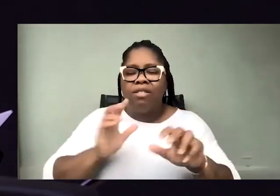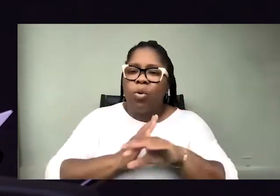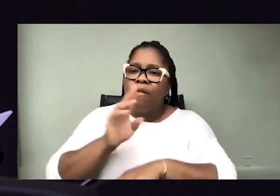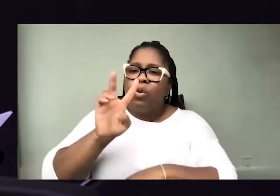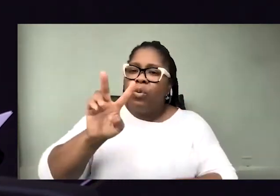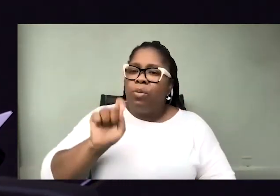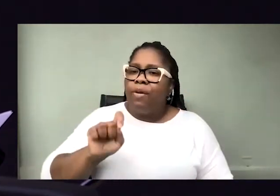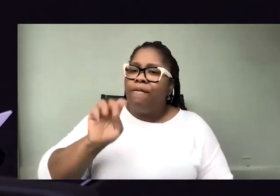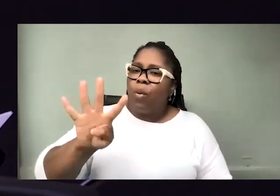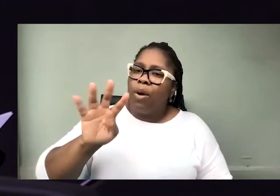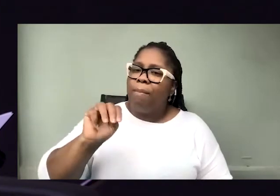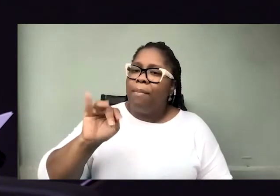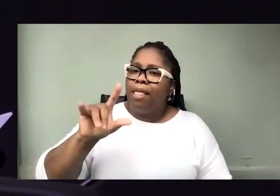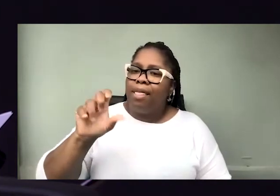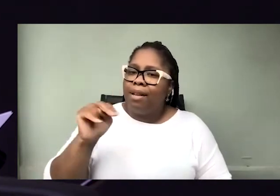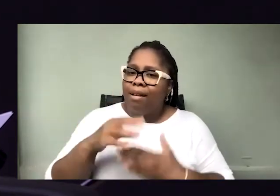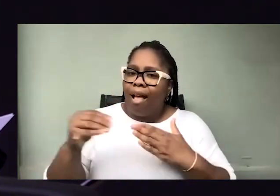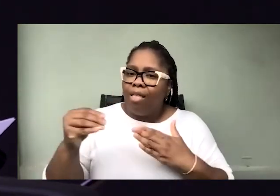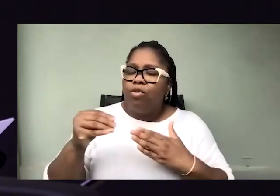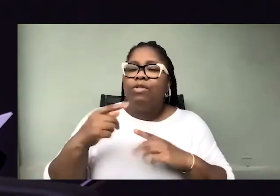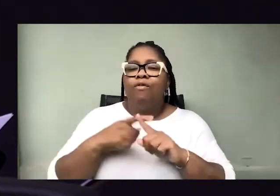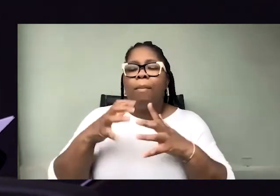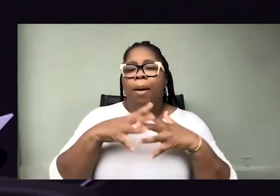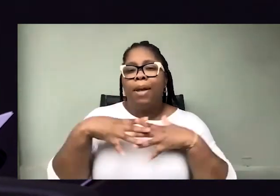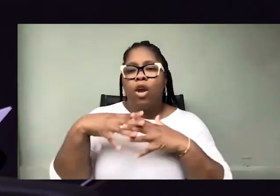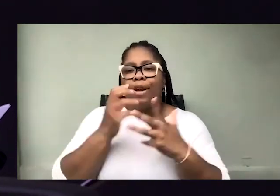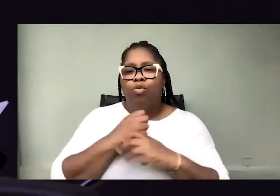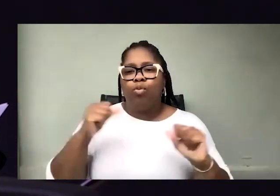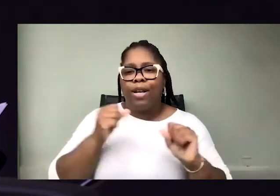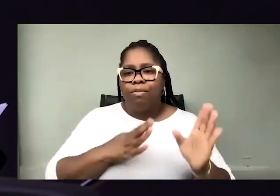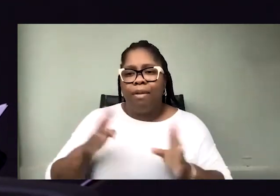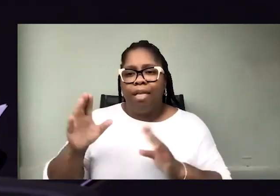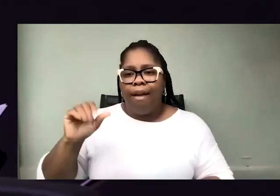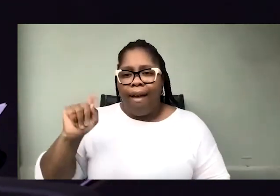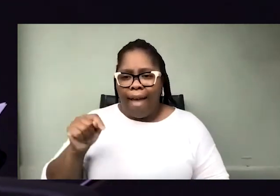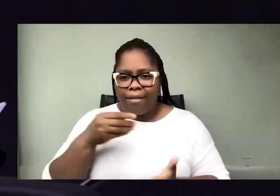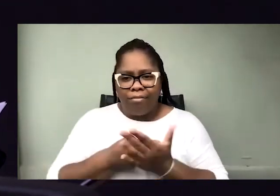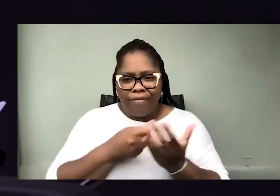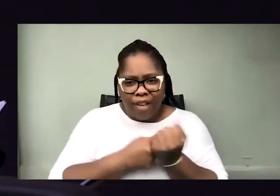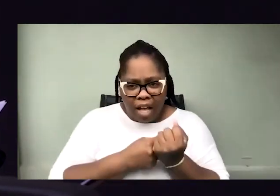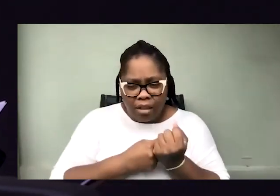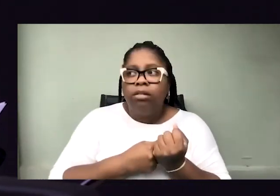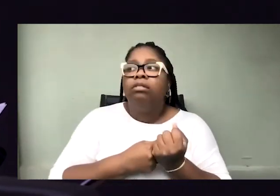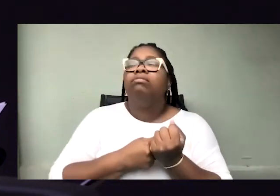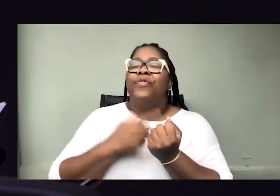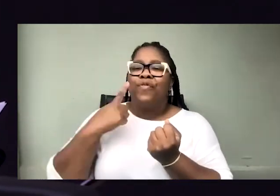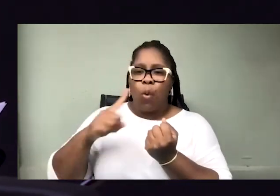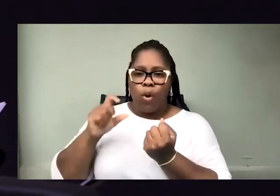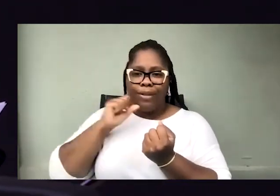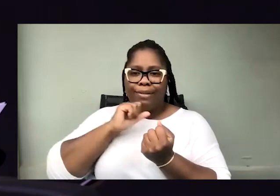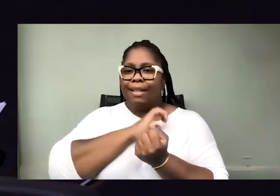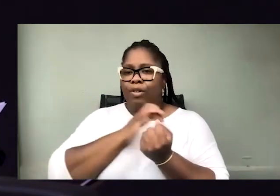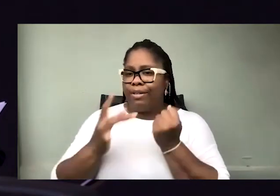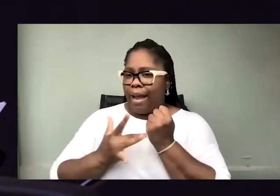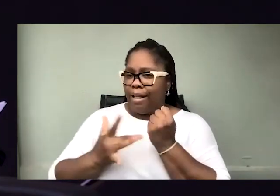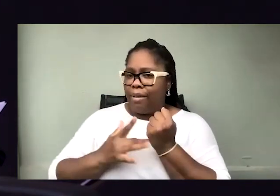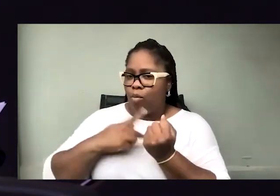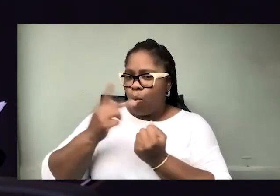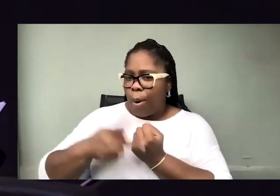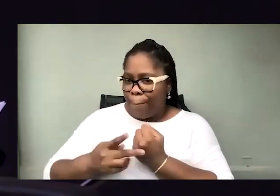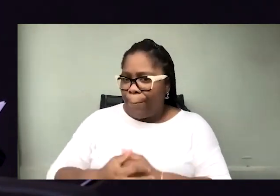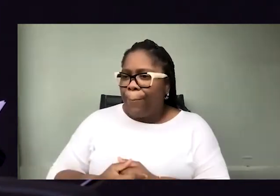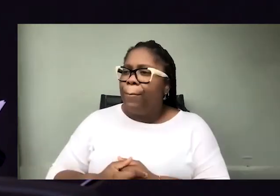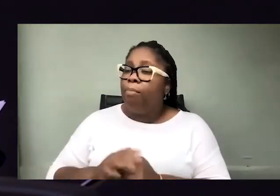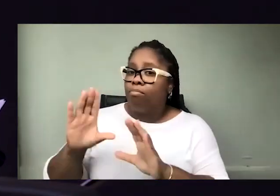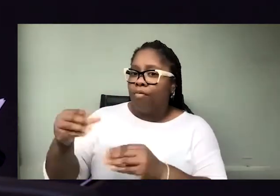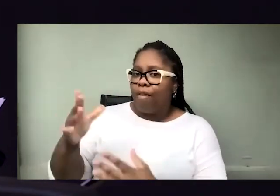in American Rescue Plan Act funds for a senior technology program that is providing not only